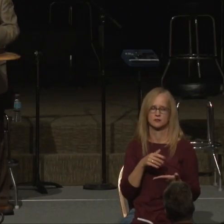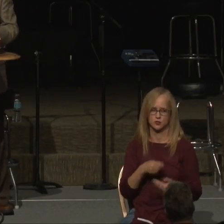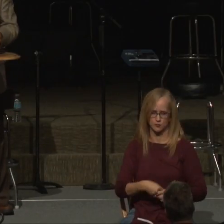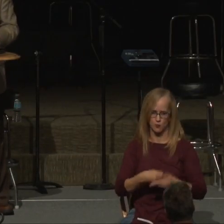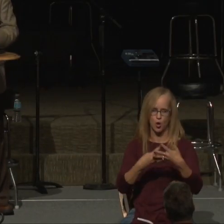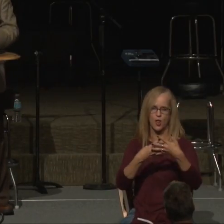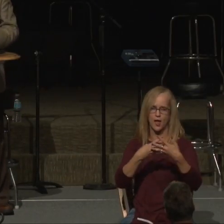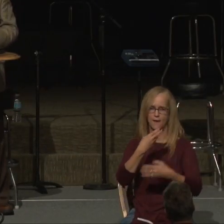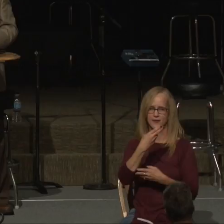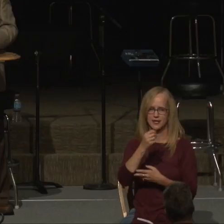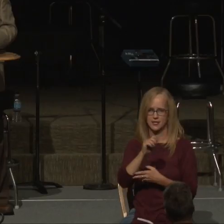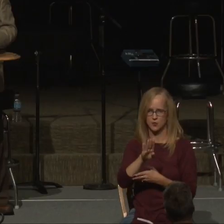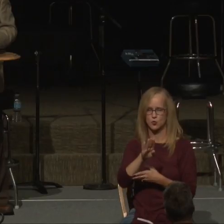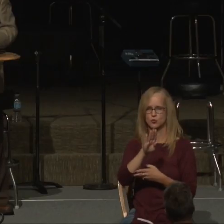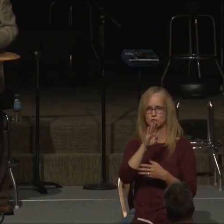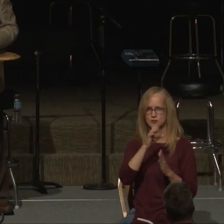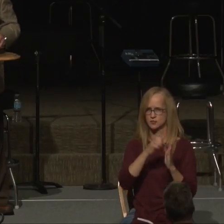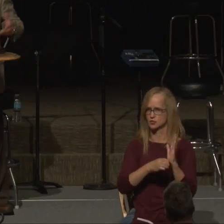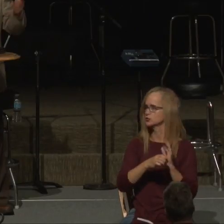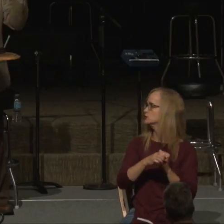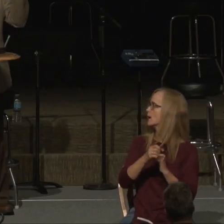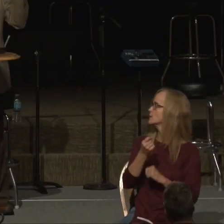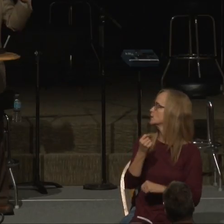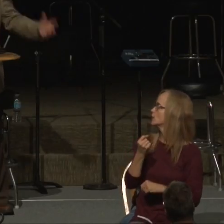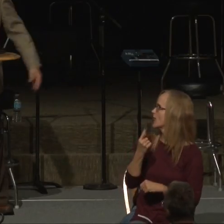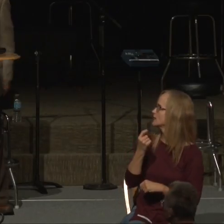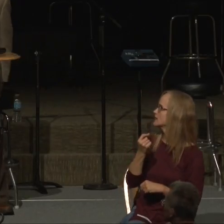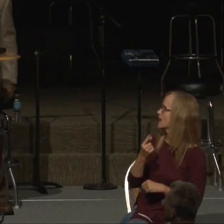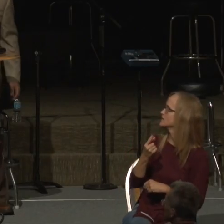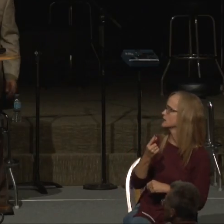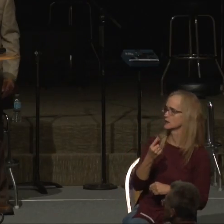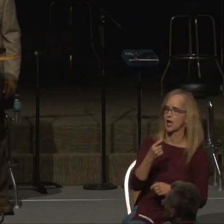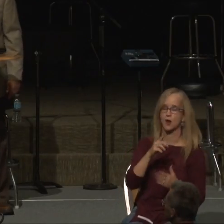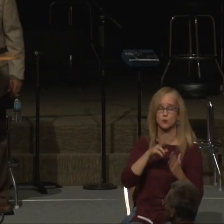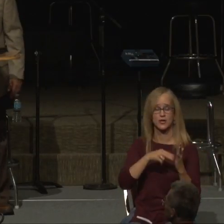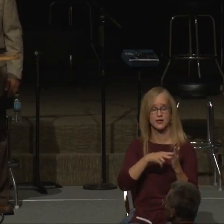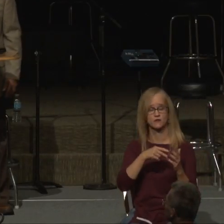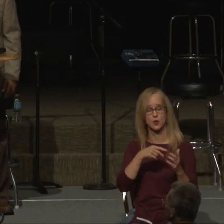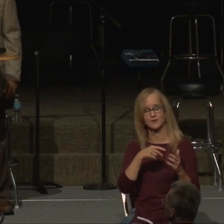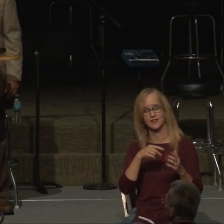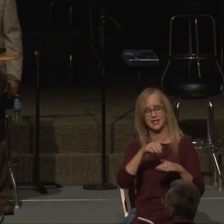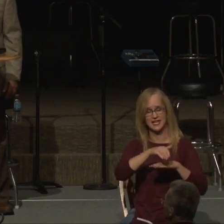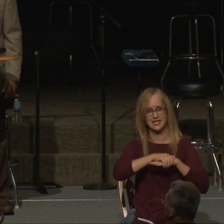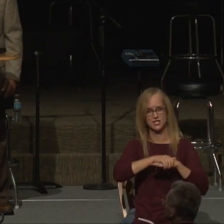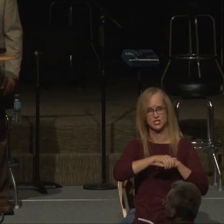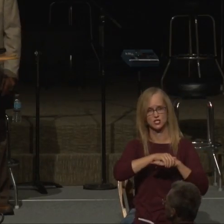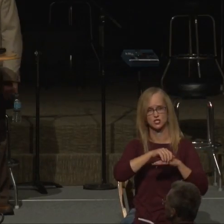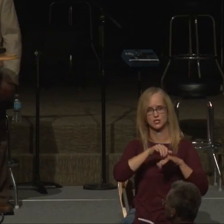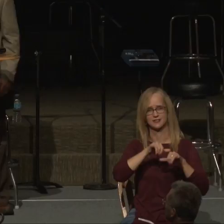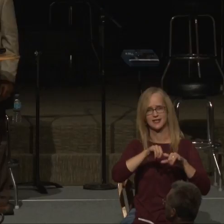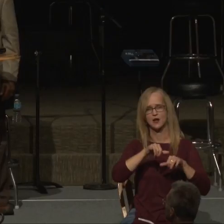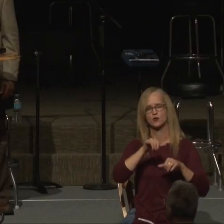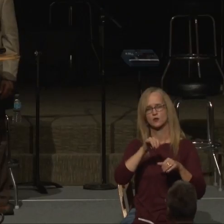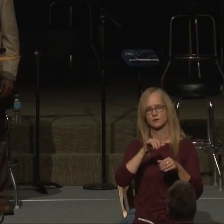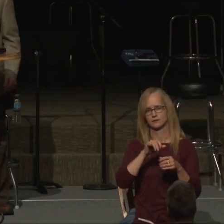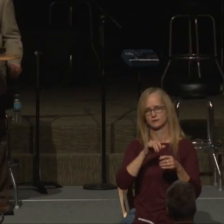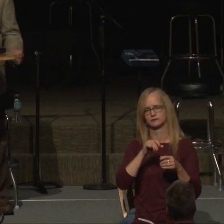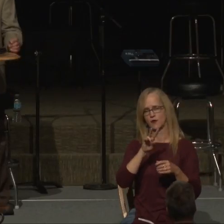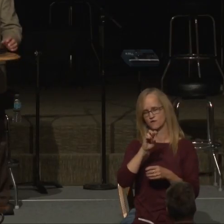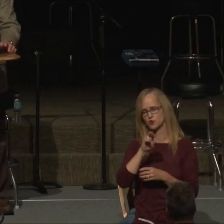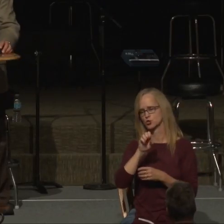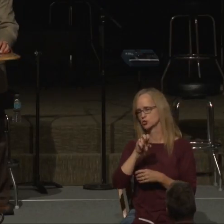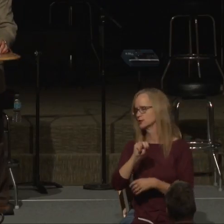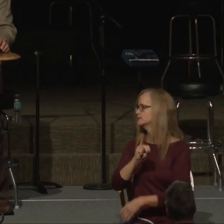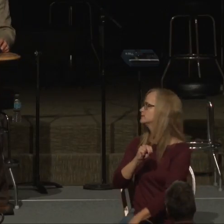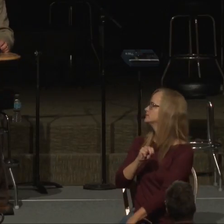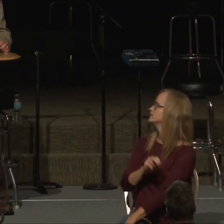up. And here we go. I'm reading from the English Standard Version, or you can just follow along on the screen, whichever fits best for you. Verse